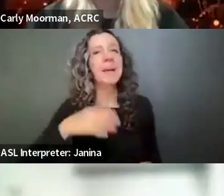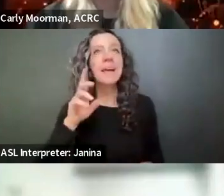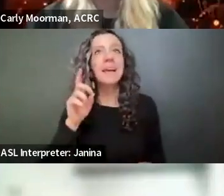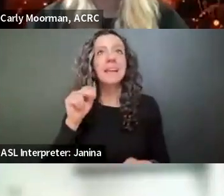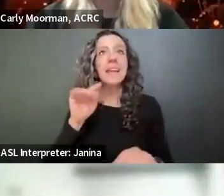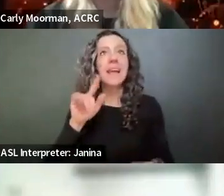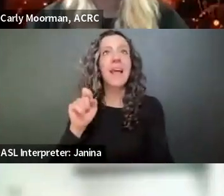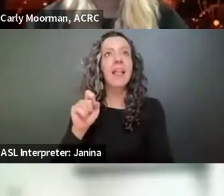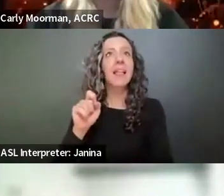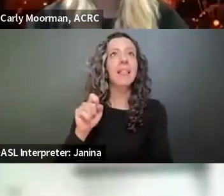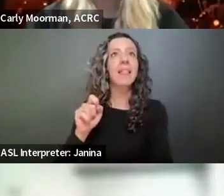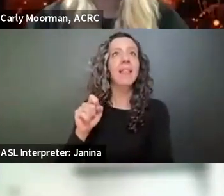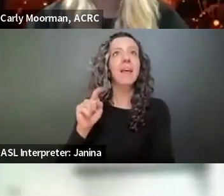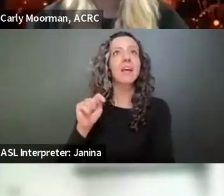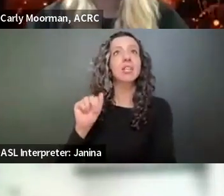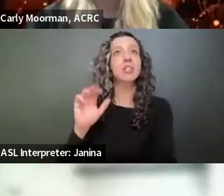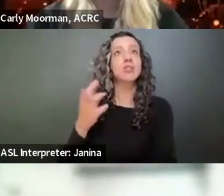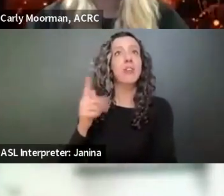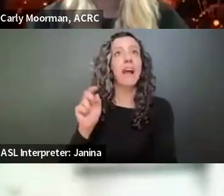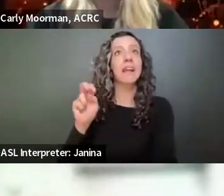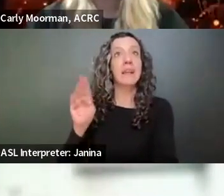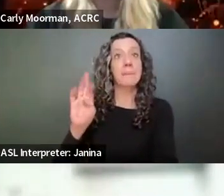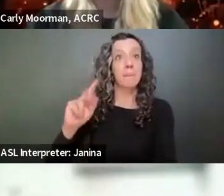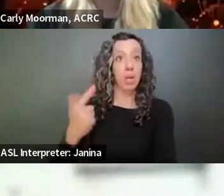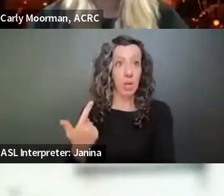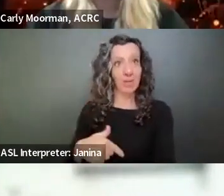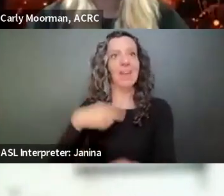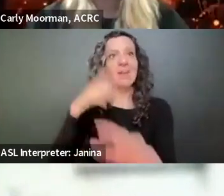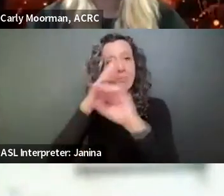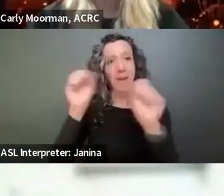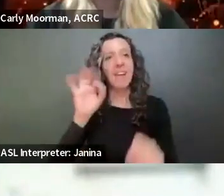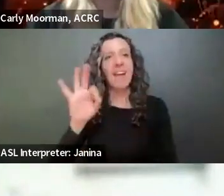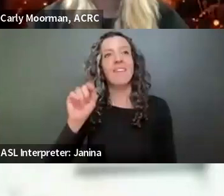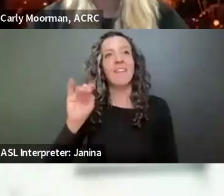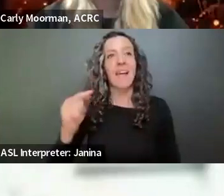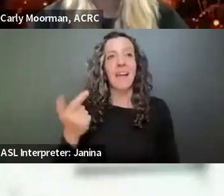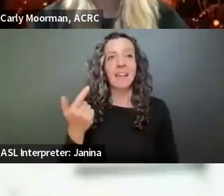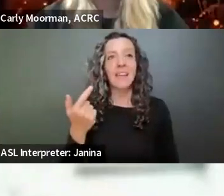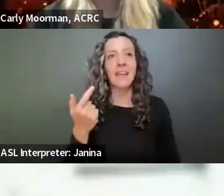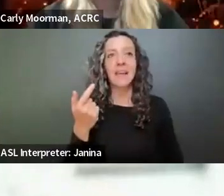I'm president of Lending Works Inc. Lori, will you introduce yourself?